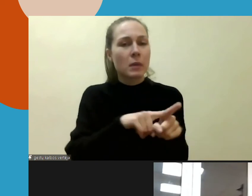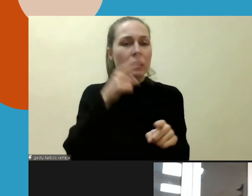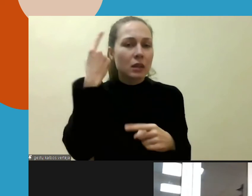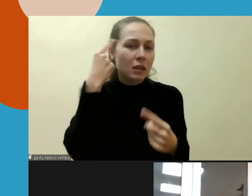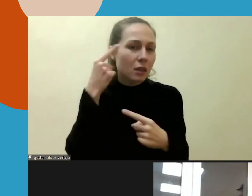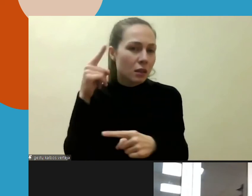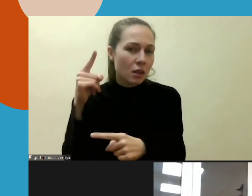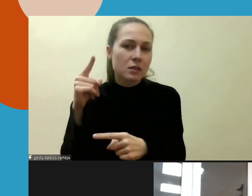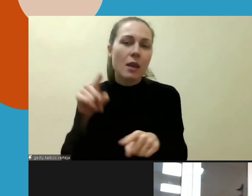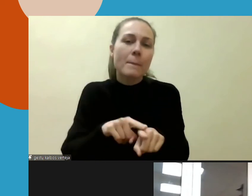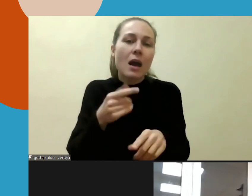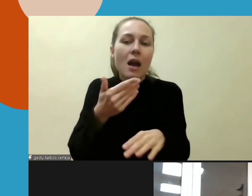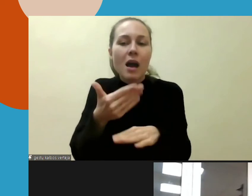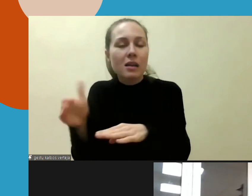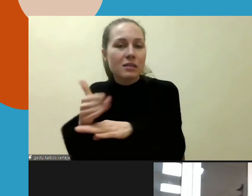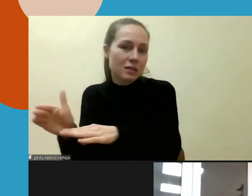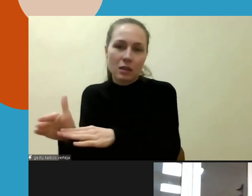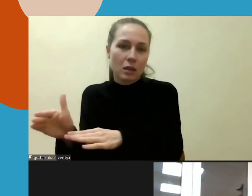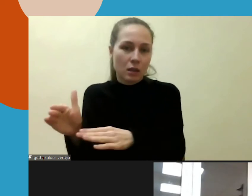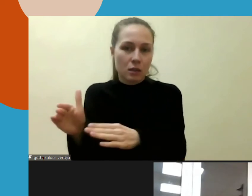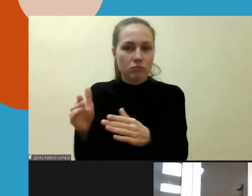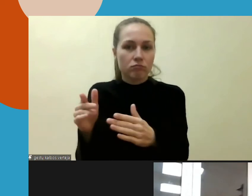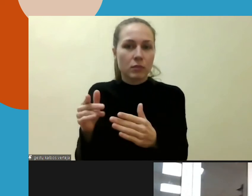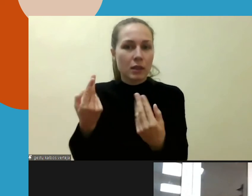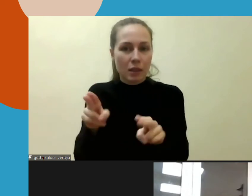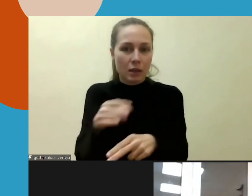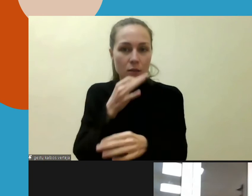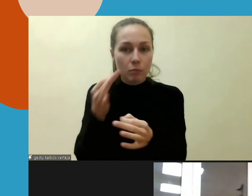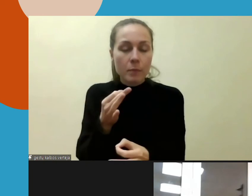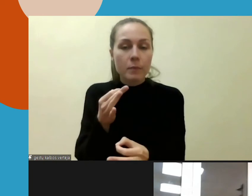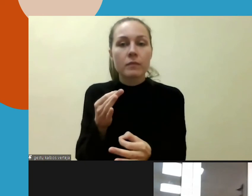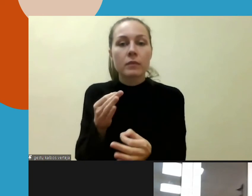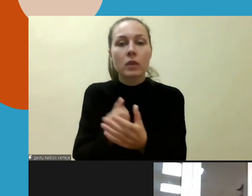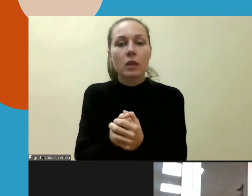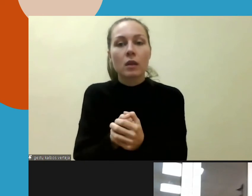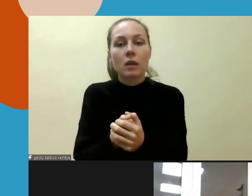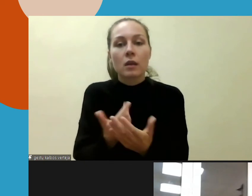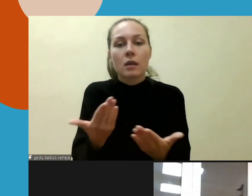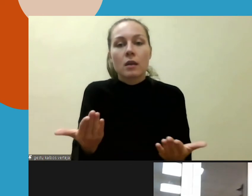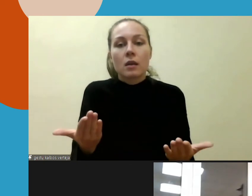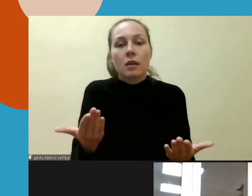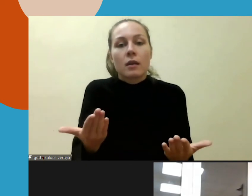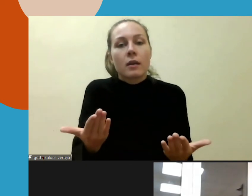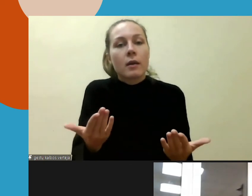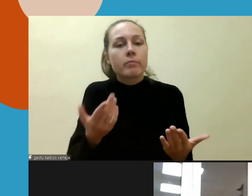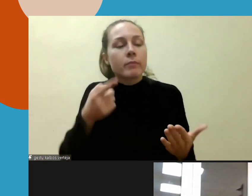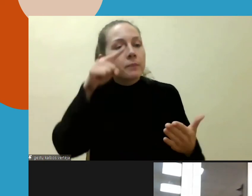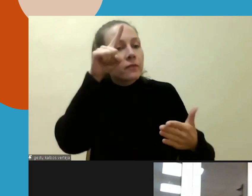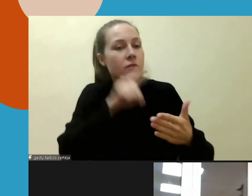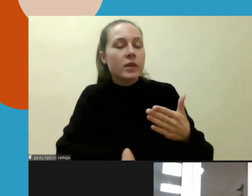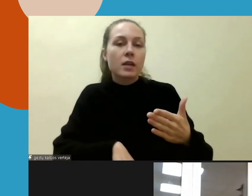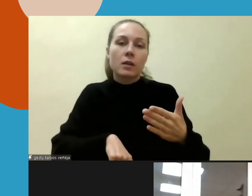Indeed, when it comes to various communities, including the Roma community or other communities,